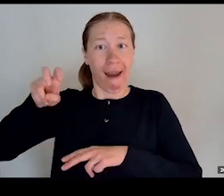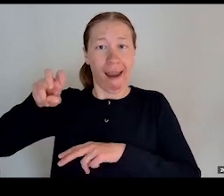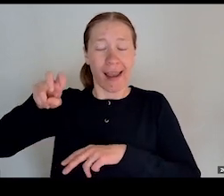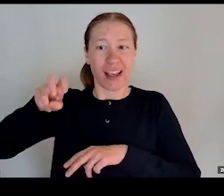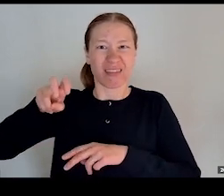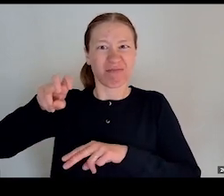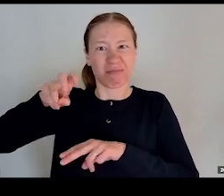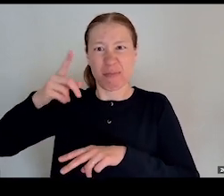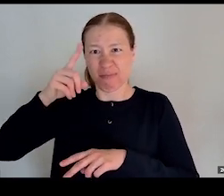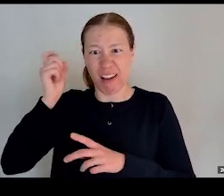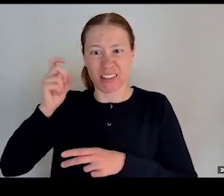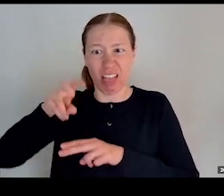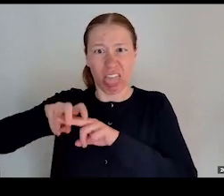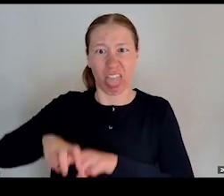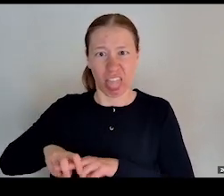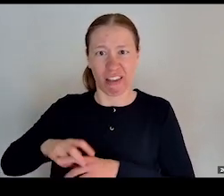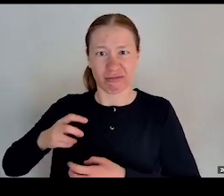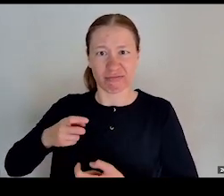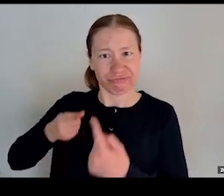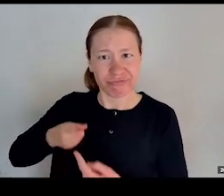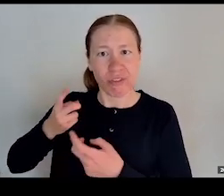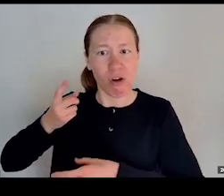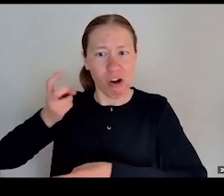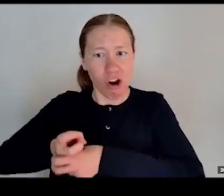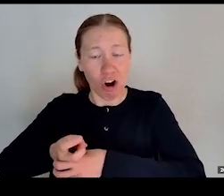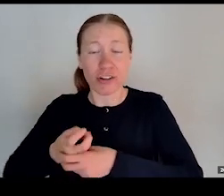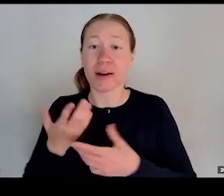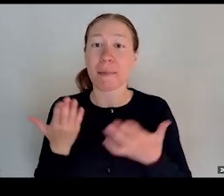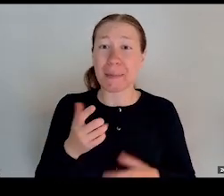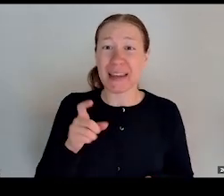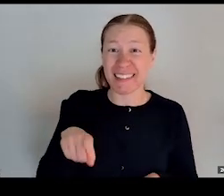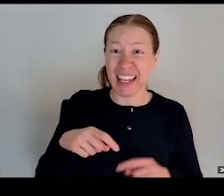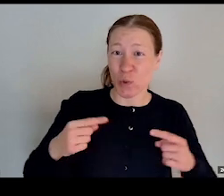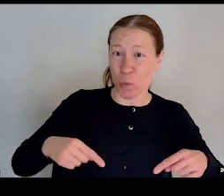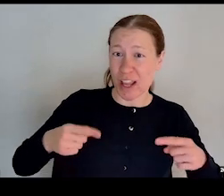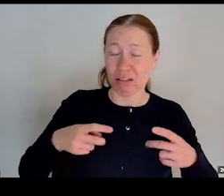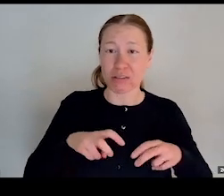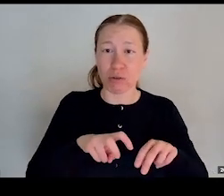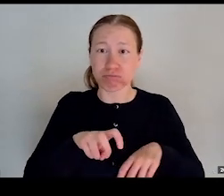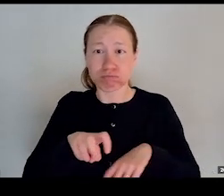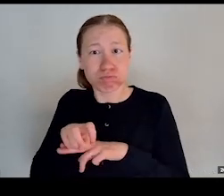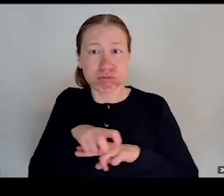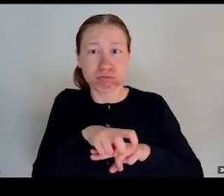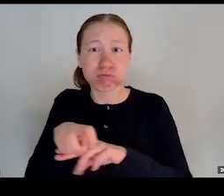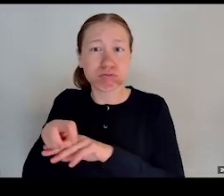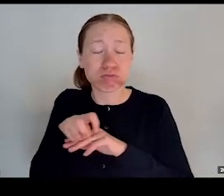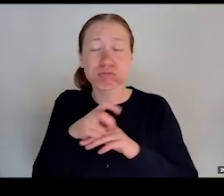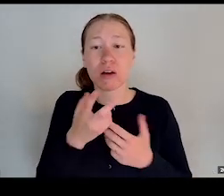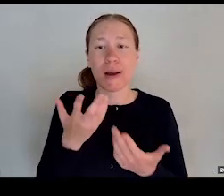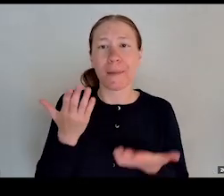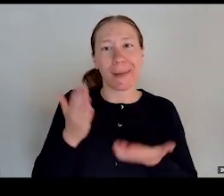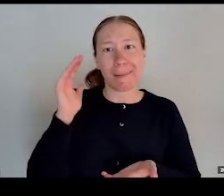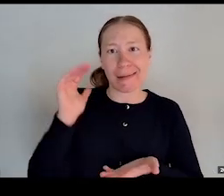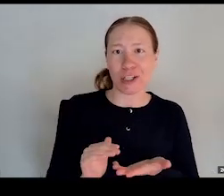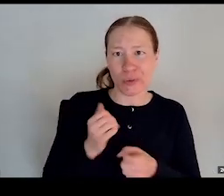A rolling chair may allow individuals the movement they need to assist with focus, but it could also decrease the safety needs for